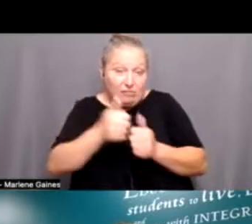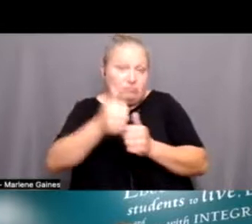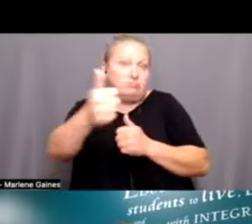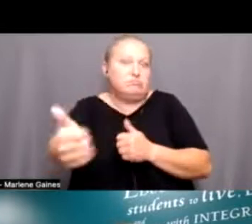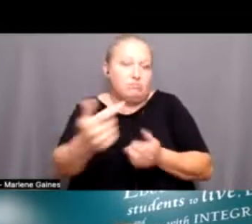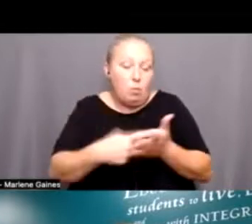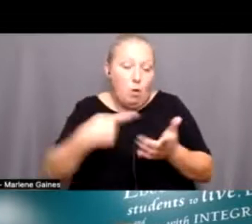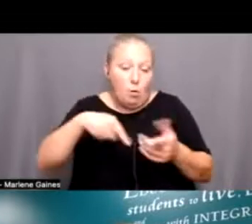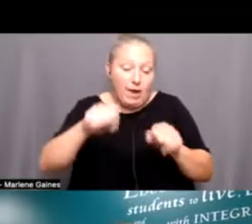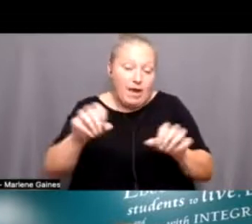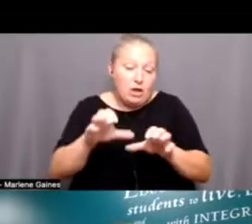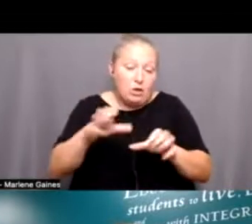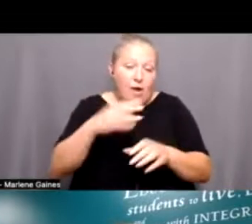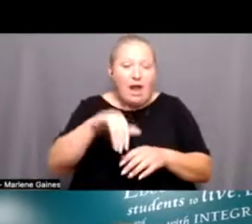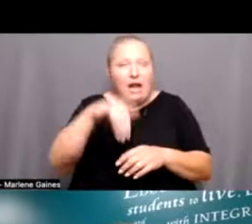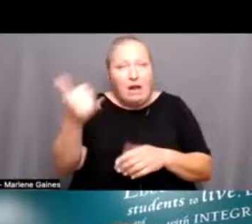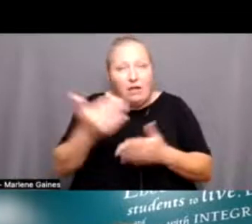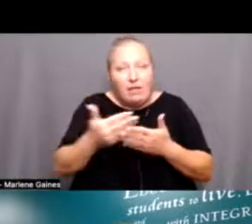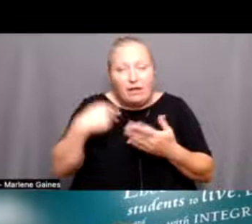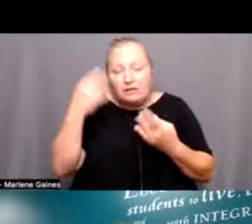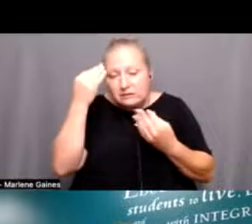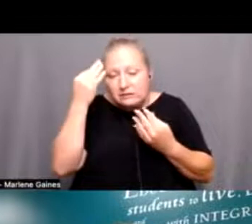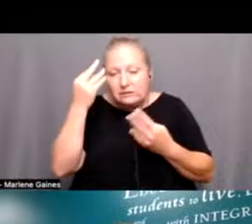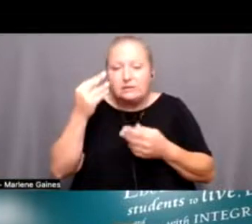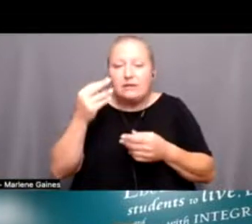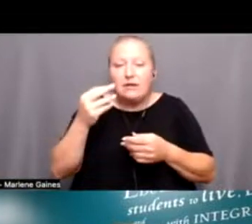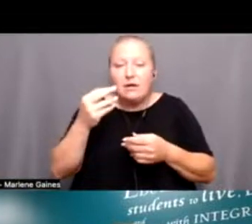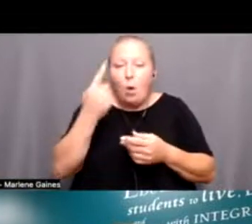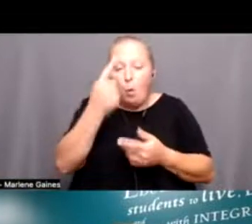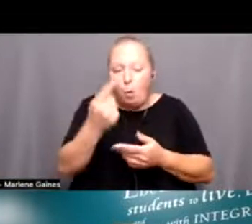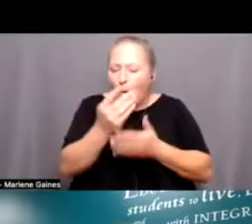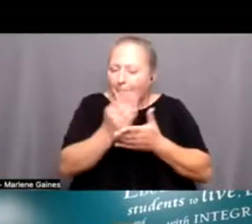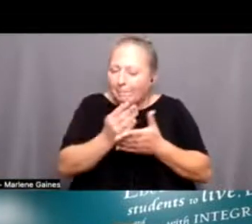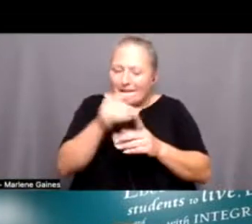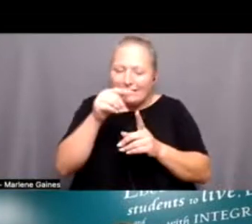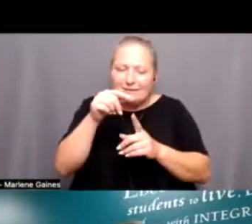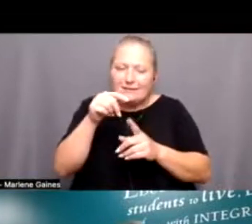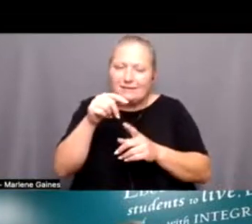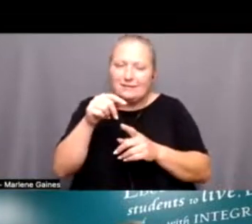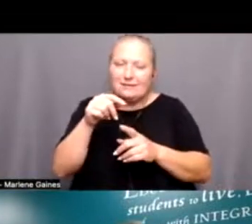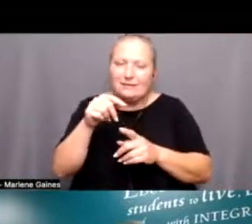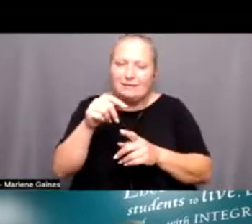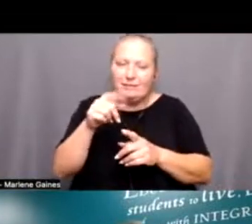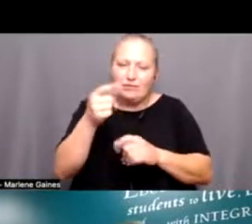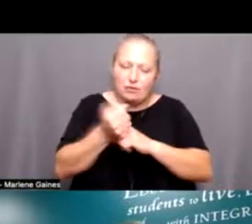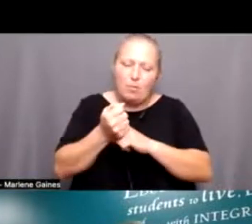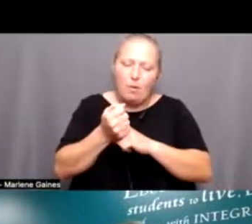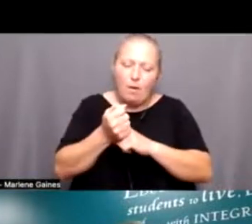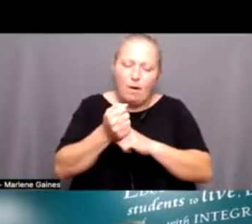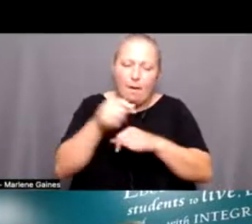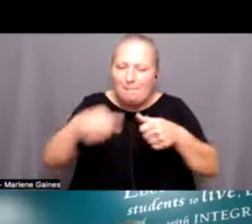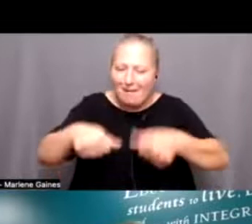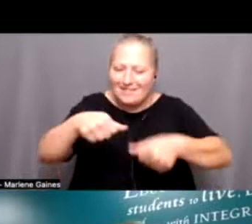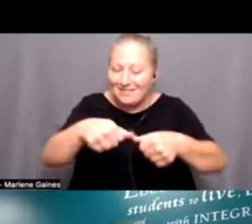that this is the other thing it's making me think a little bit about, and this is one piece of a support puzzle,